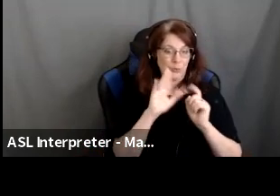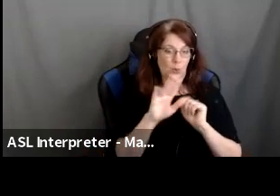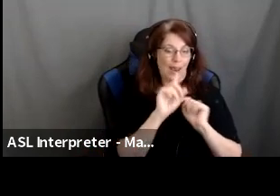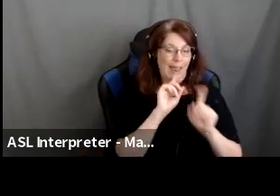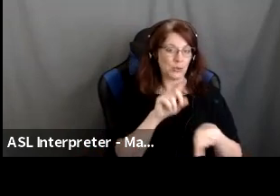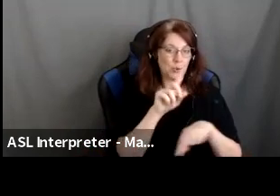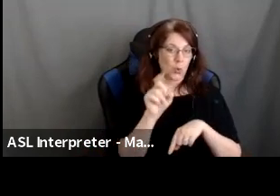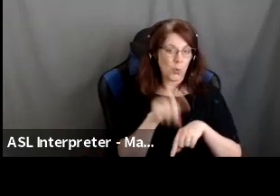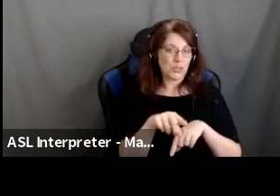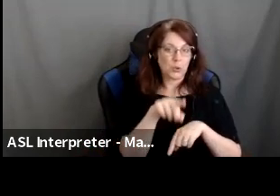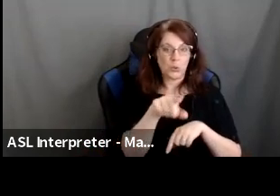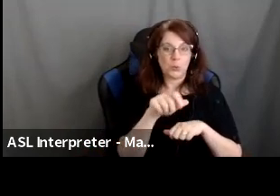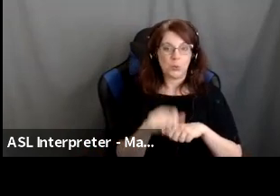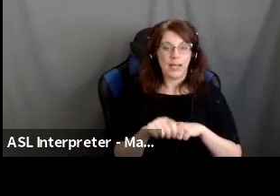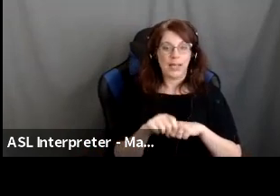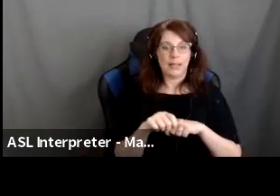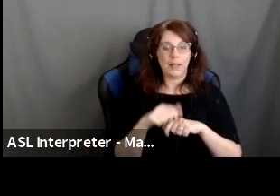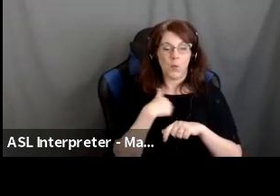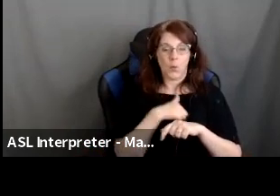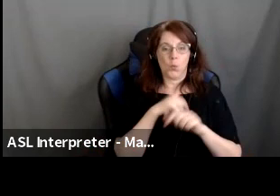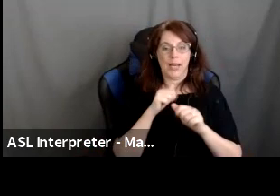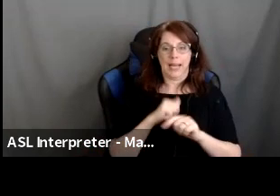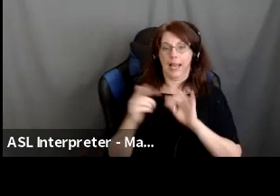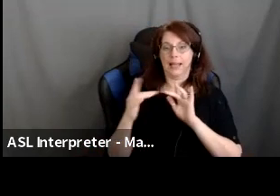you can we can get